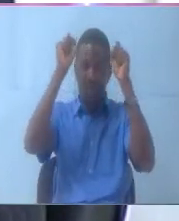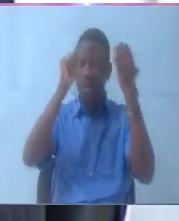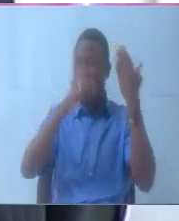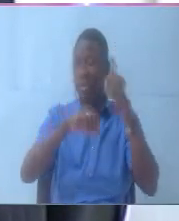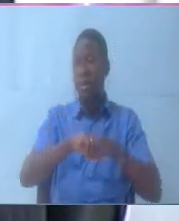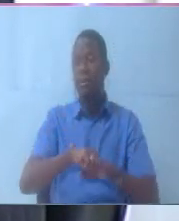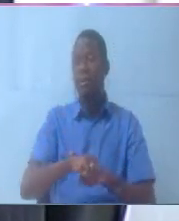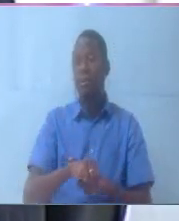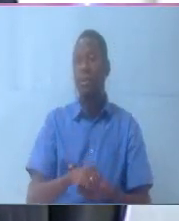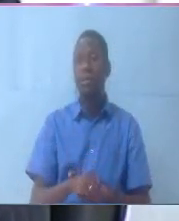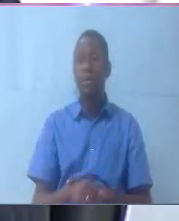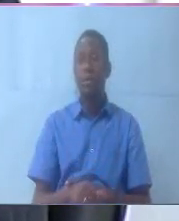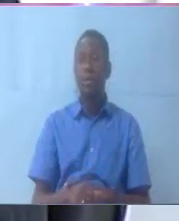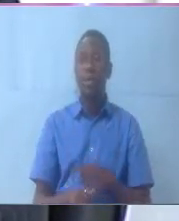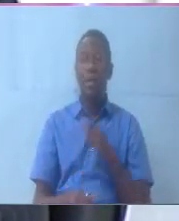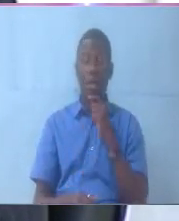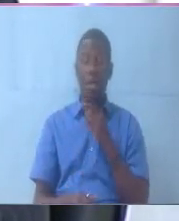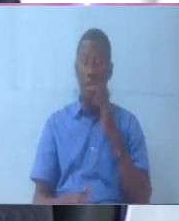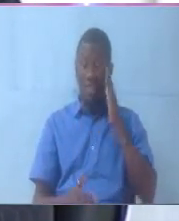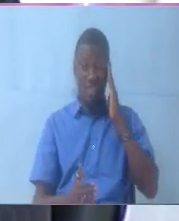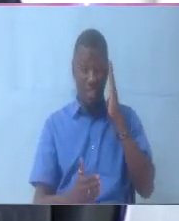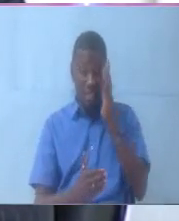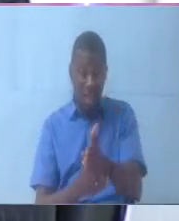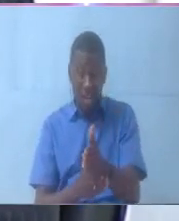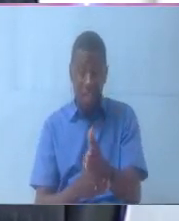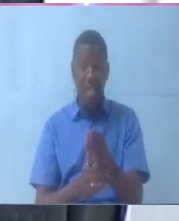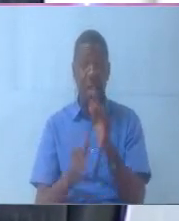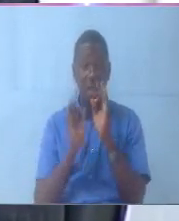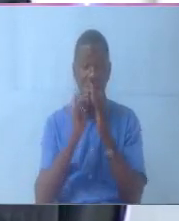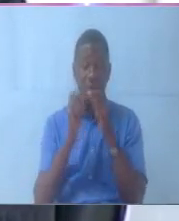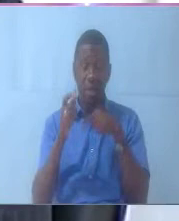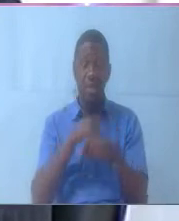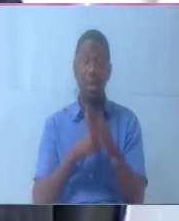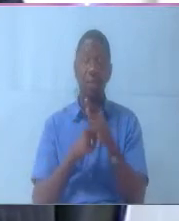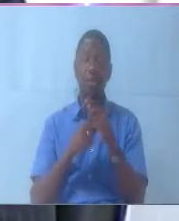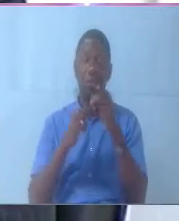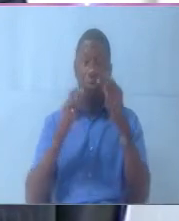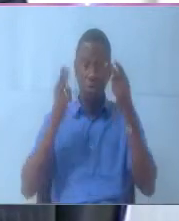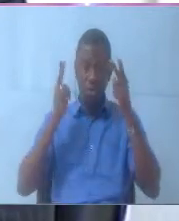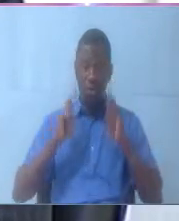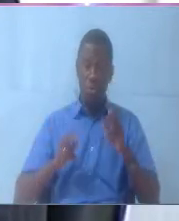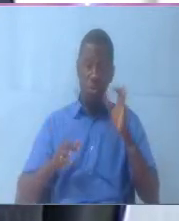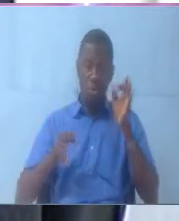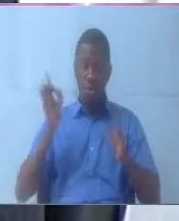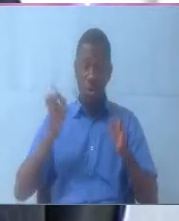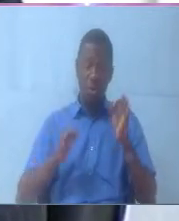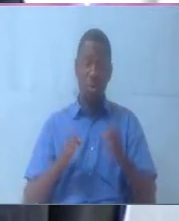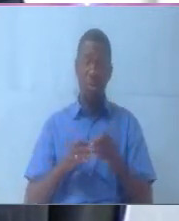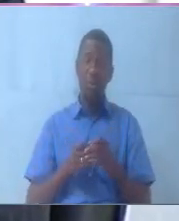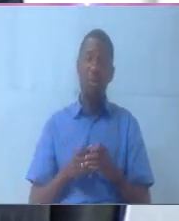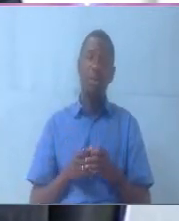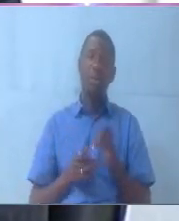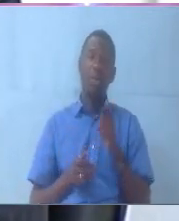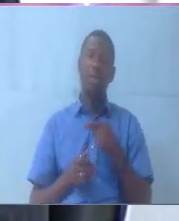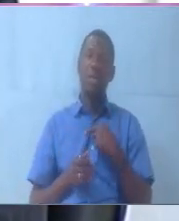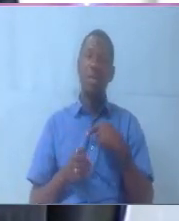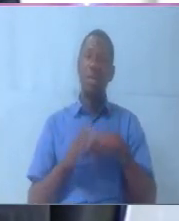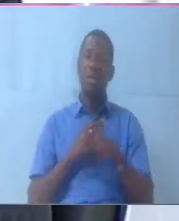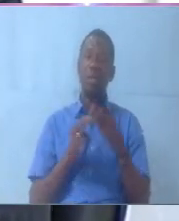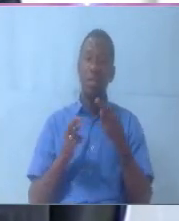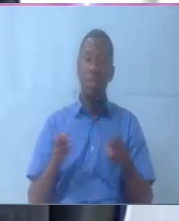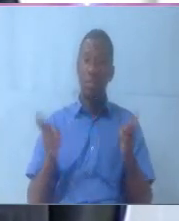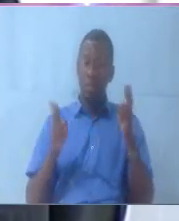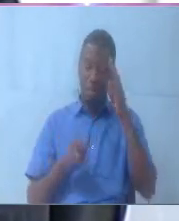doya bak. He directed in that ruling ay nyin kumakango lufo kumakango lekono that in respect of such incident ko ninyi nyon